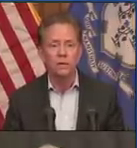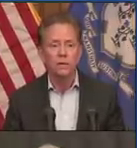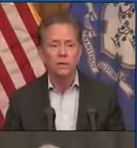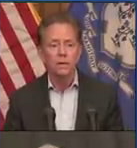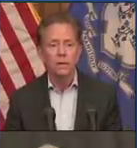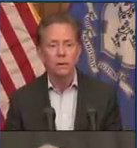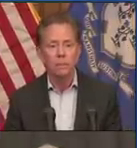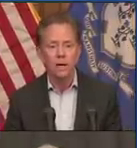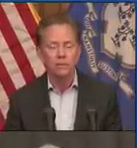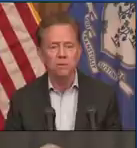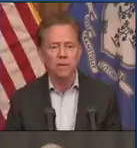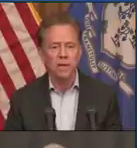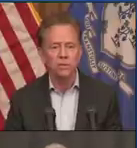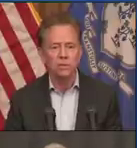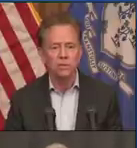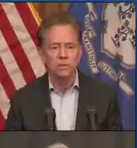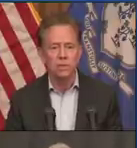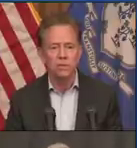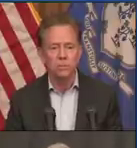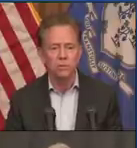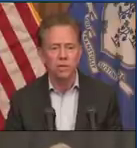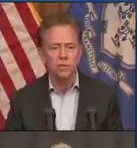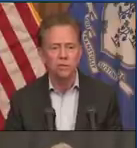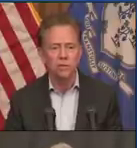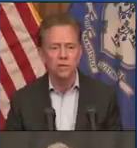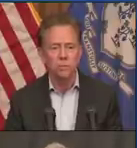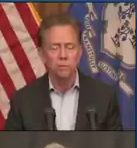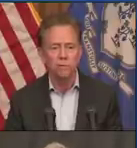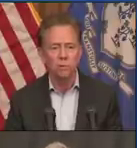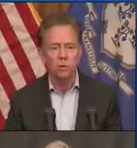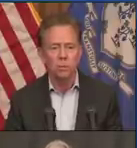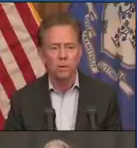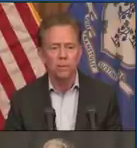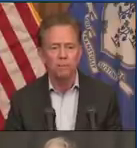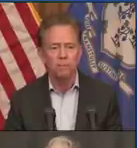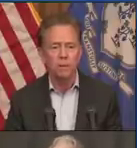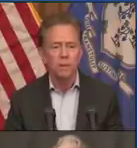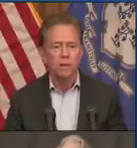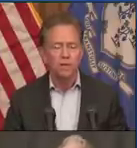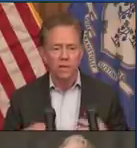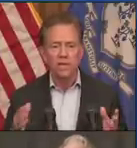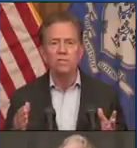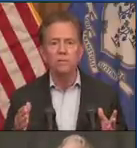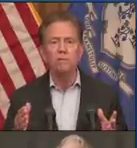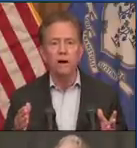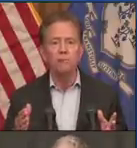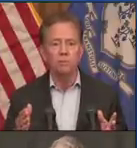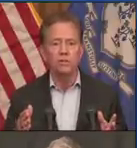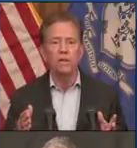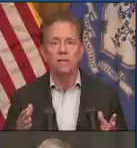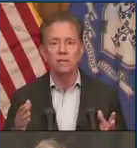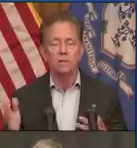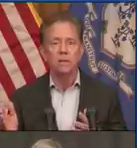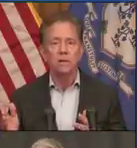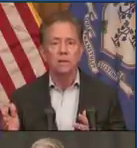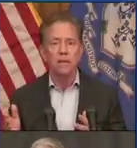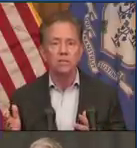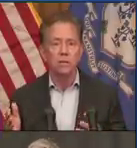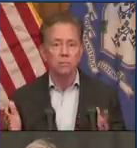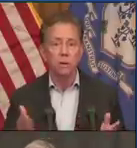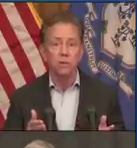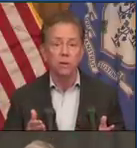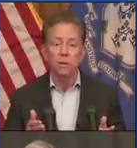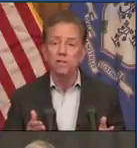day. Positive cases as a percentage of tests performed is less than 5%.